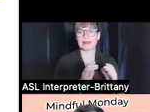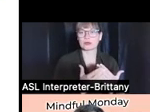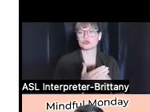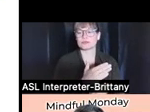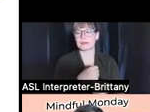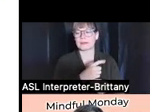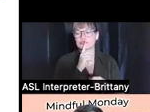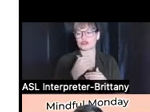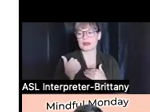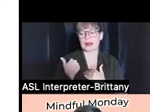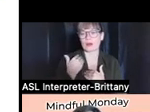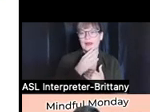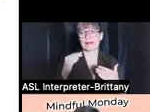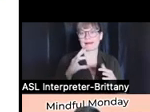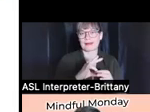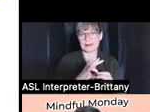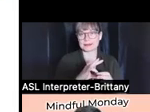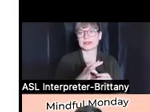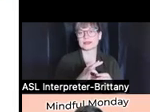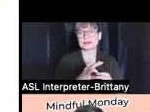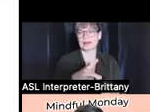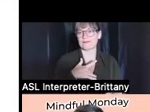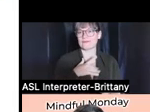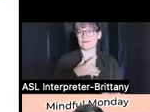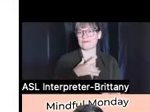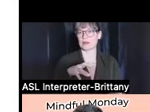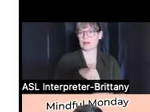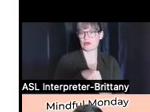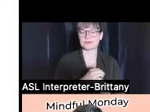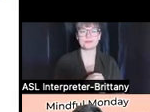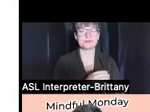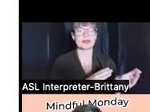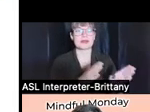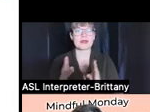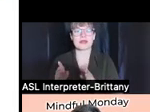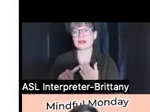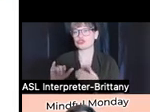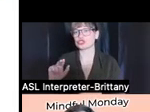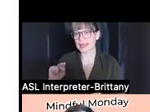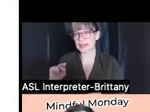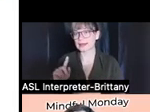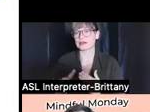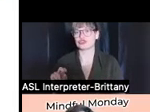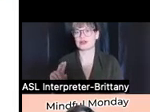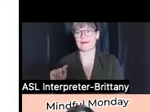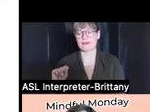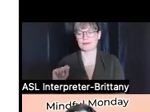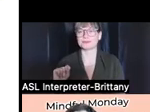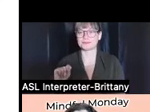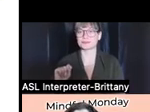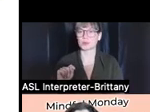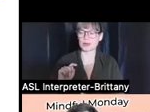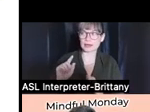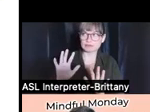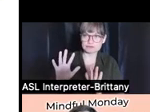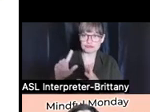accountable and feel connected and like they belong. And then our checking in and checking outs, which we did earlier, right? Like checking in to see where